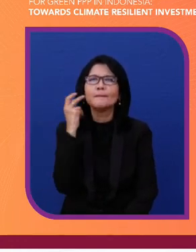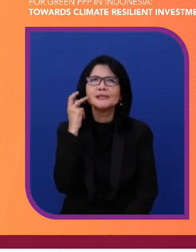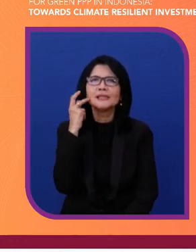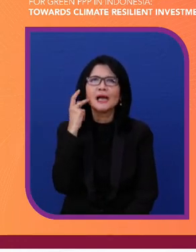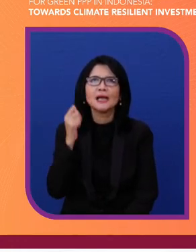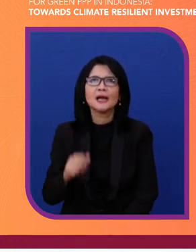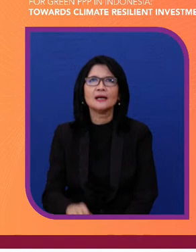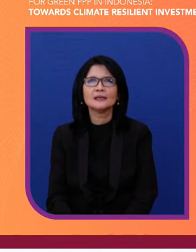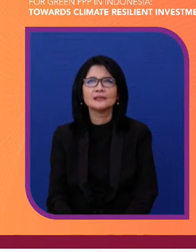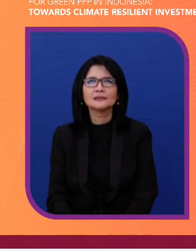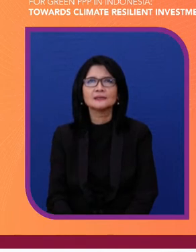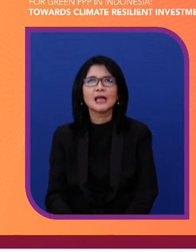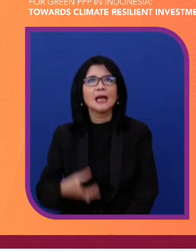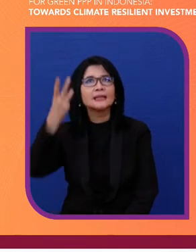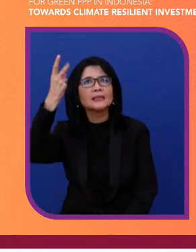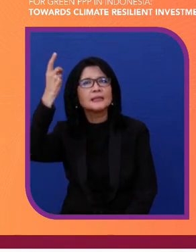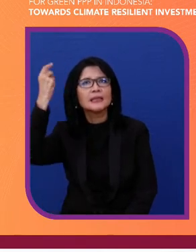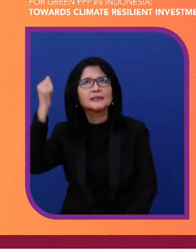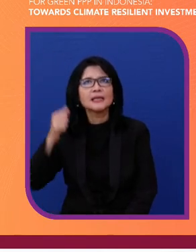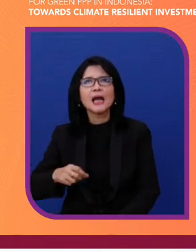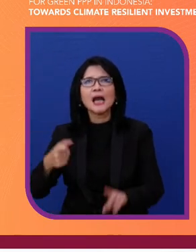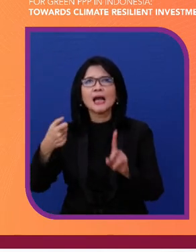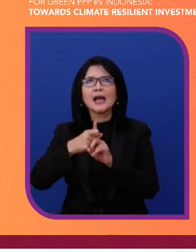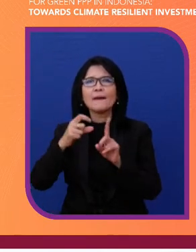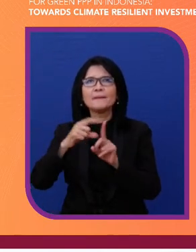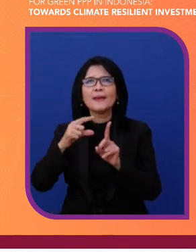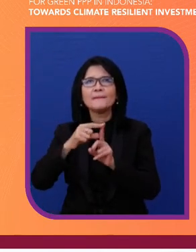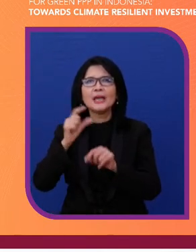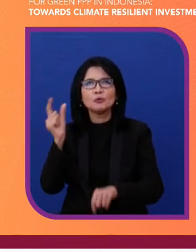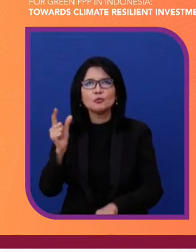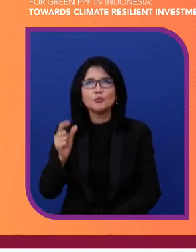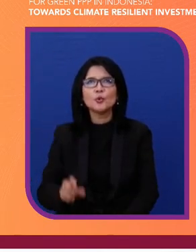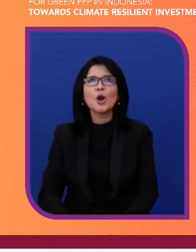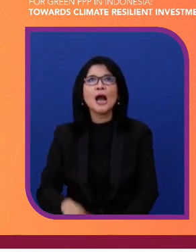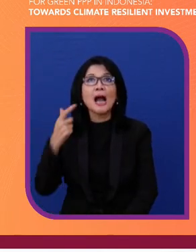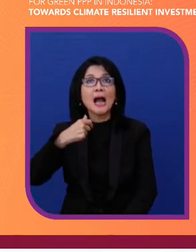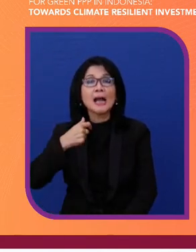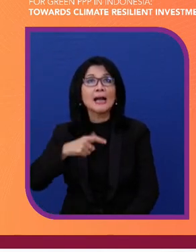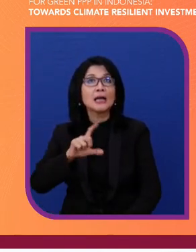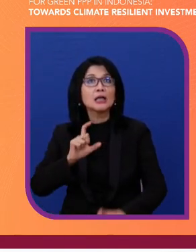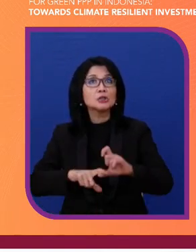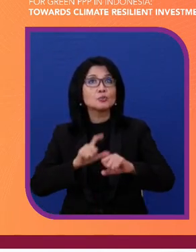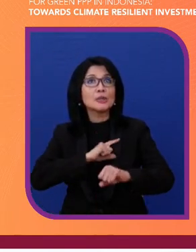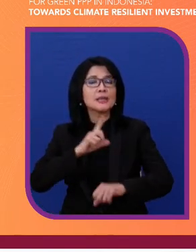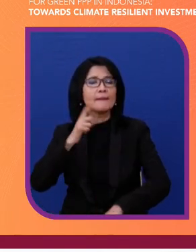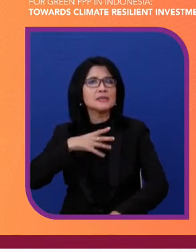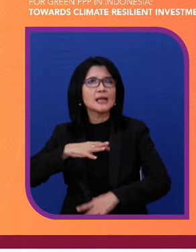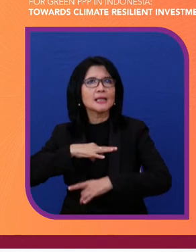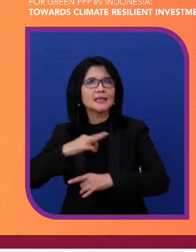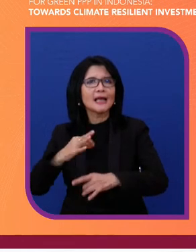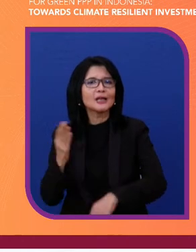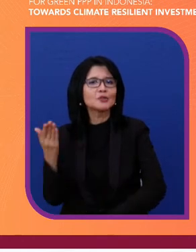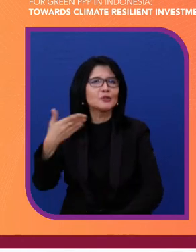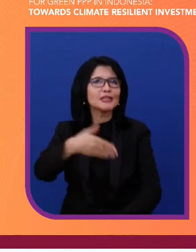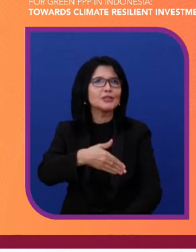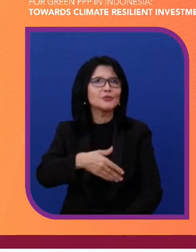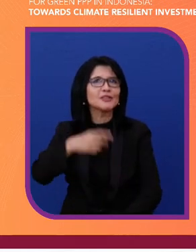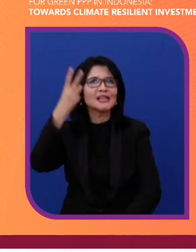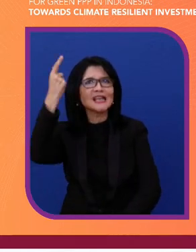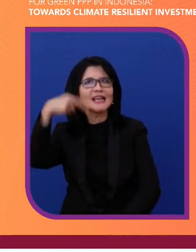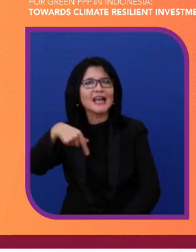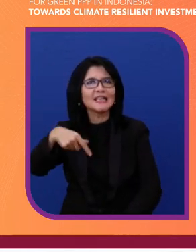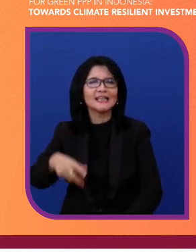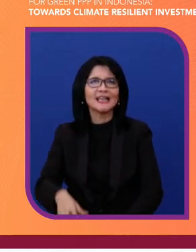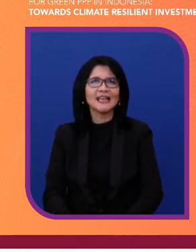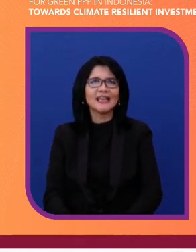so that the private Sector is attractive to collaborate even with this background afraid to